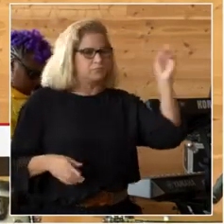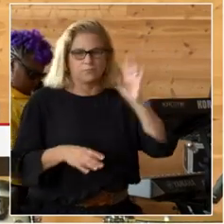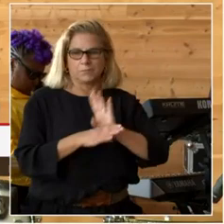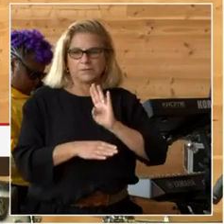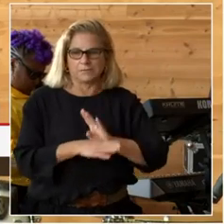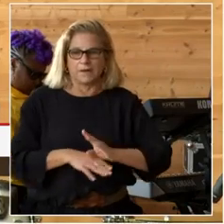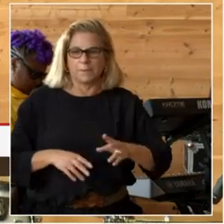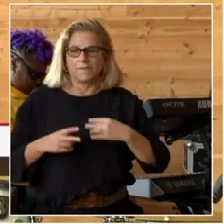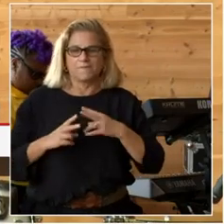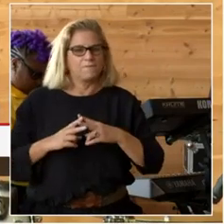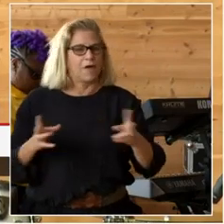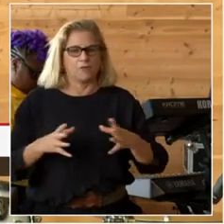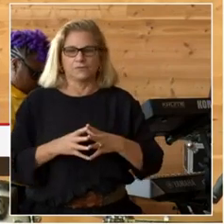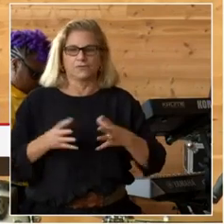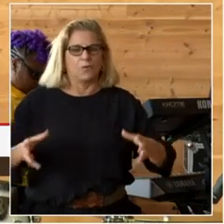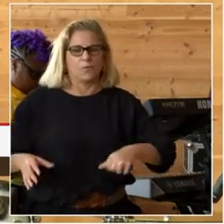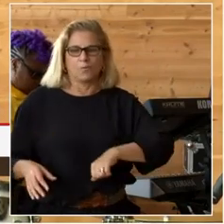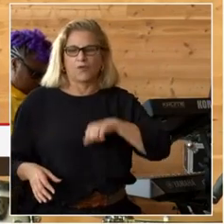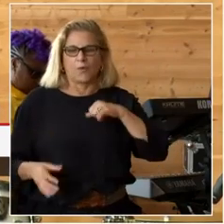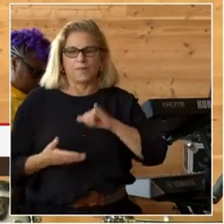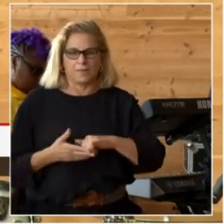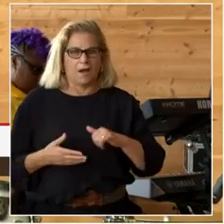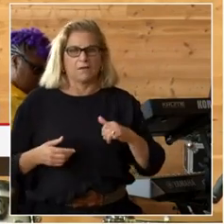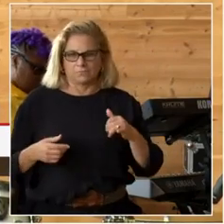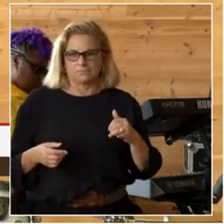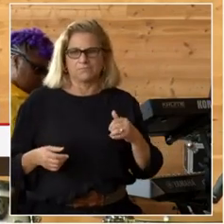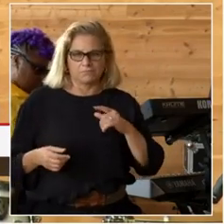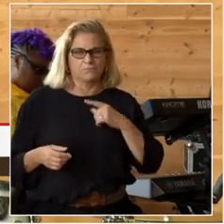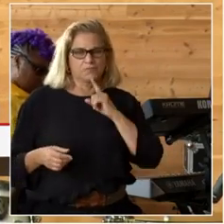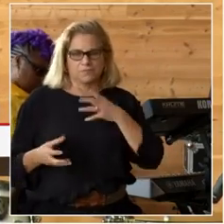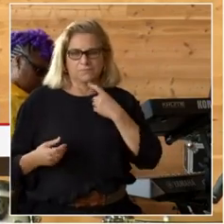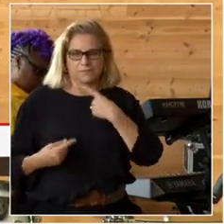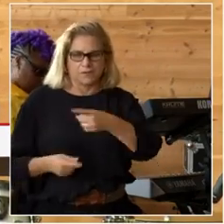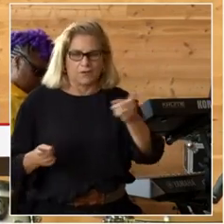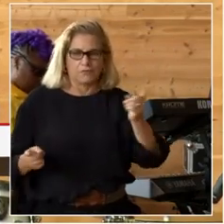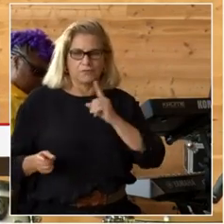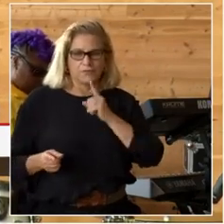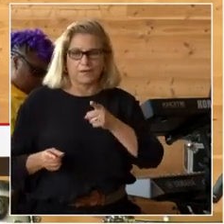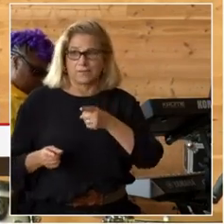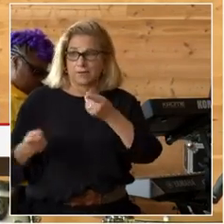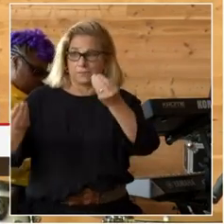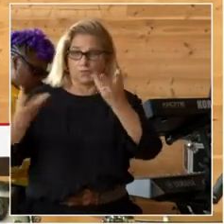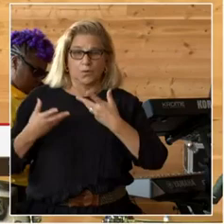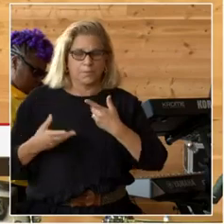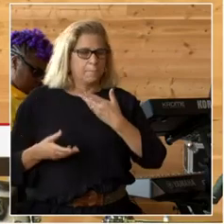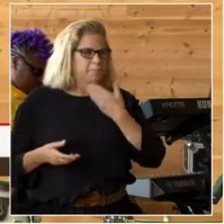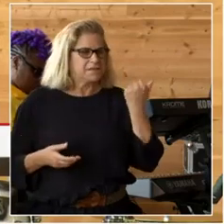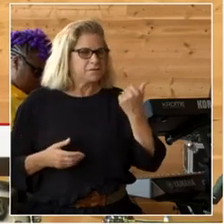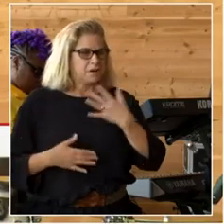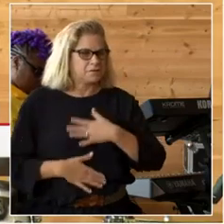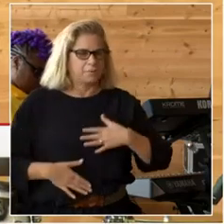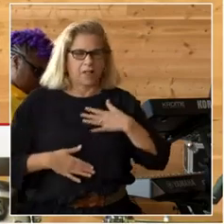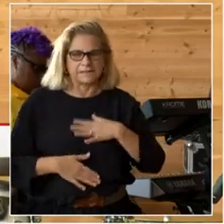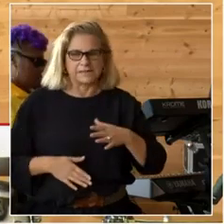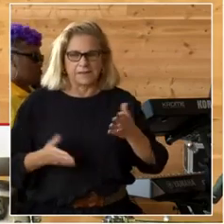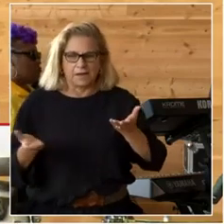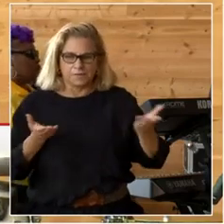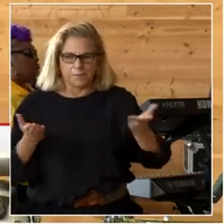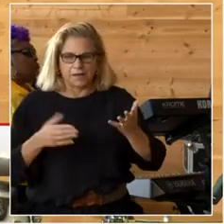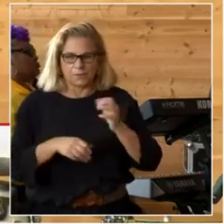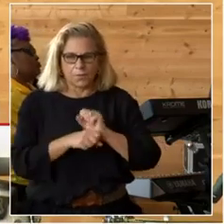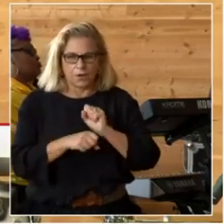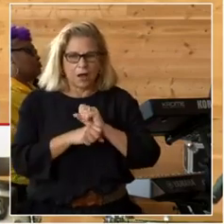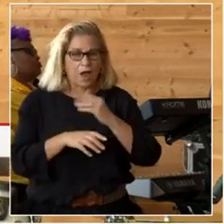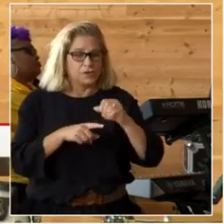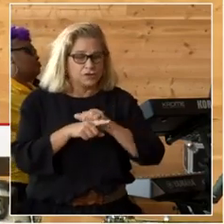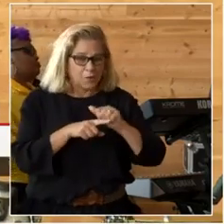I'm told that we have a hospitality workforce training program and its graduates here from